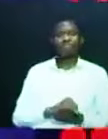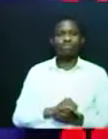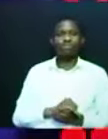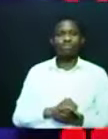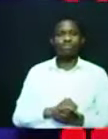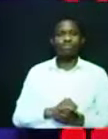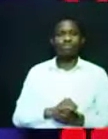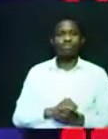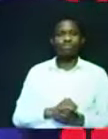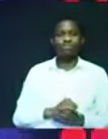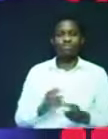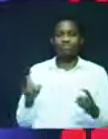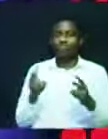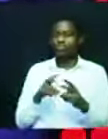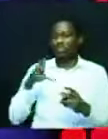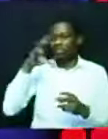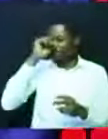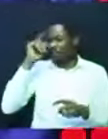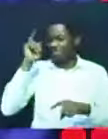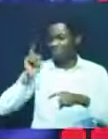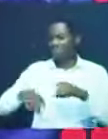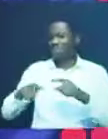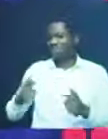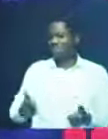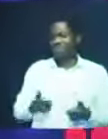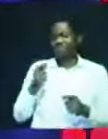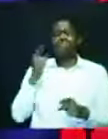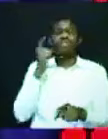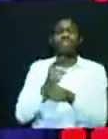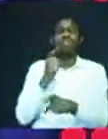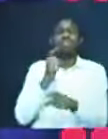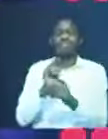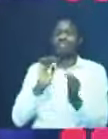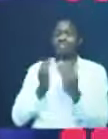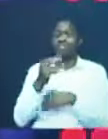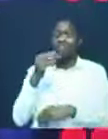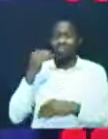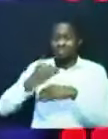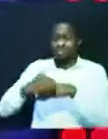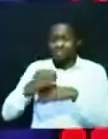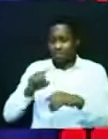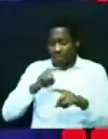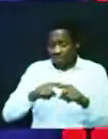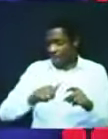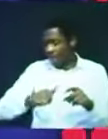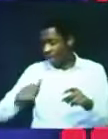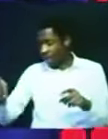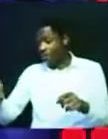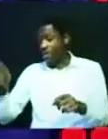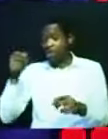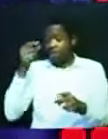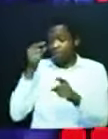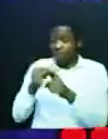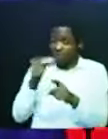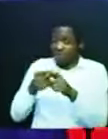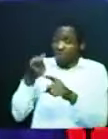So man shall not live by bread alone, but by every word that proceeds as of the mouth of the